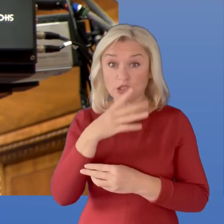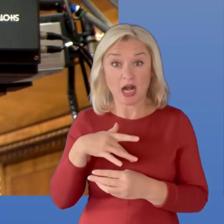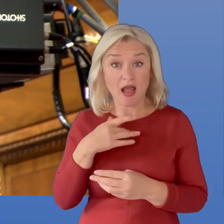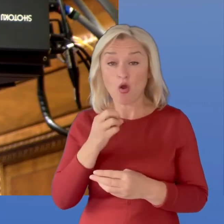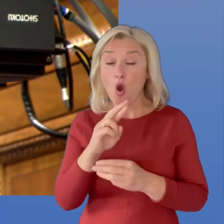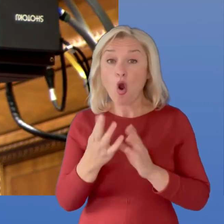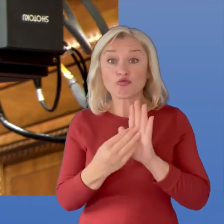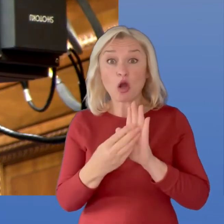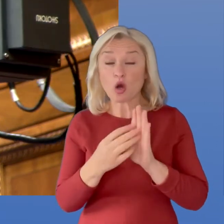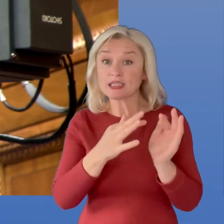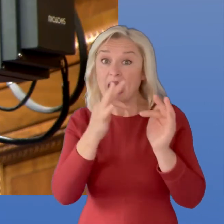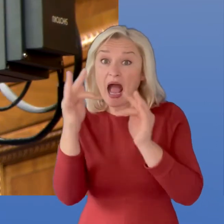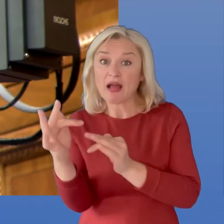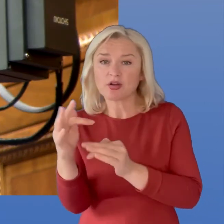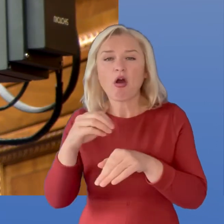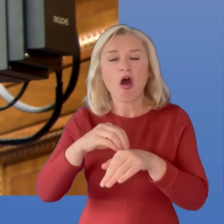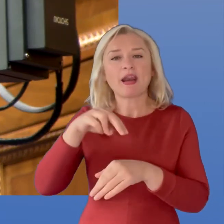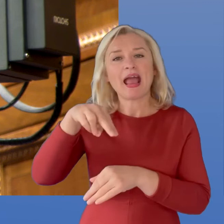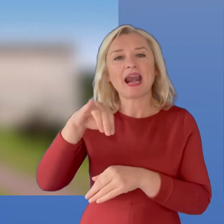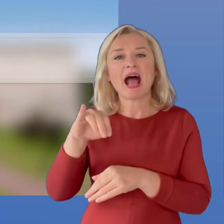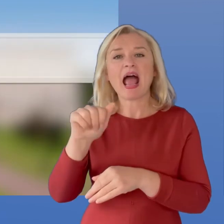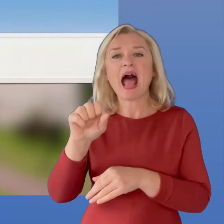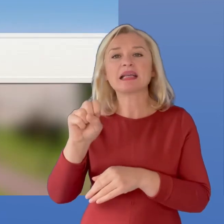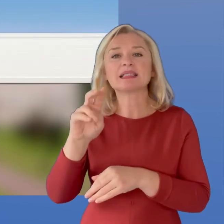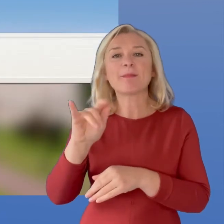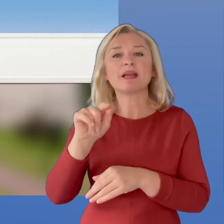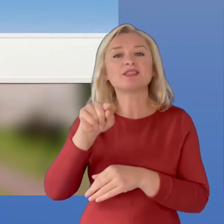debates on niassembly.tv.